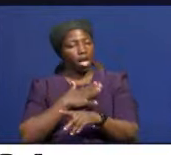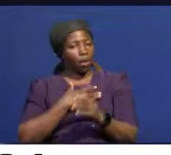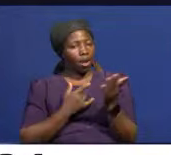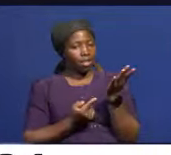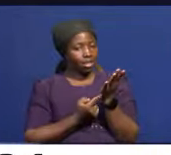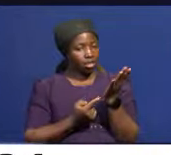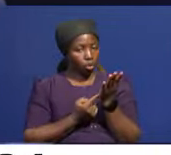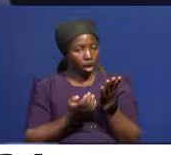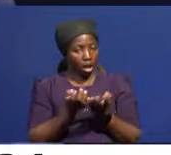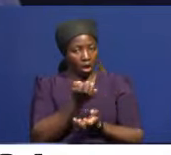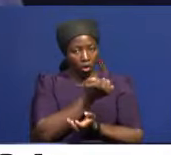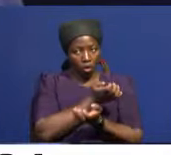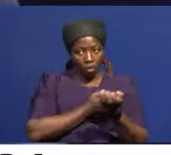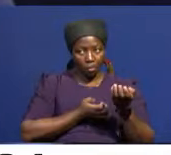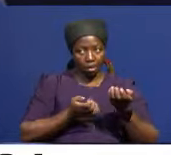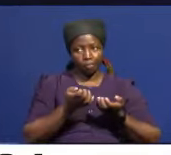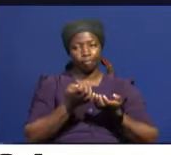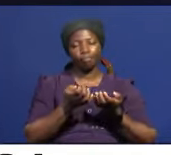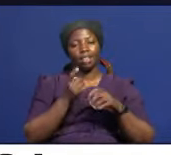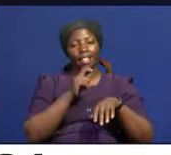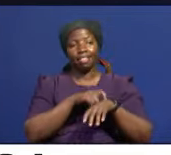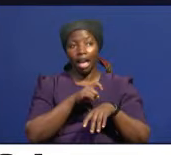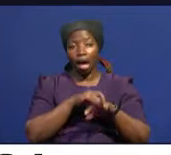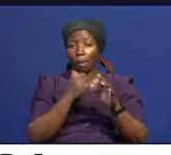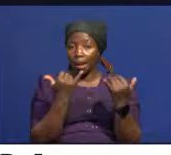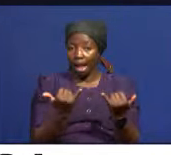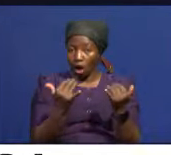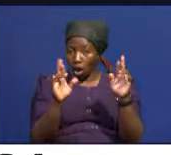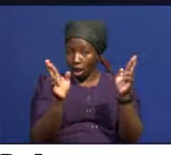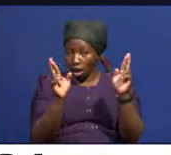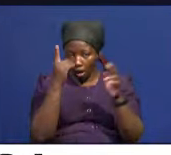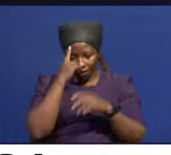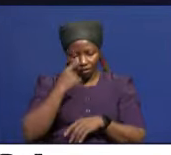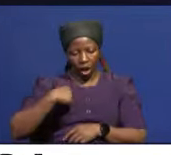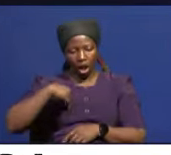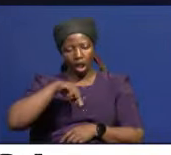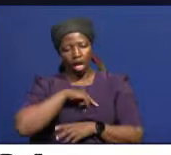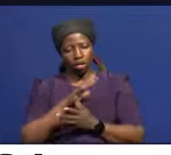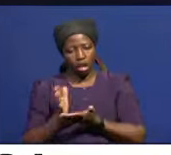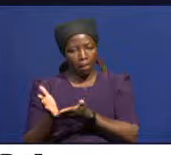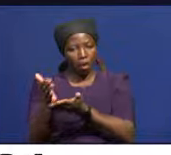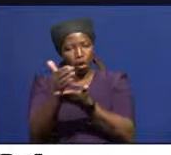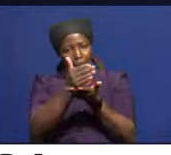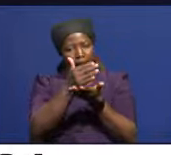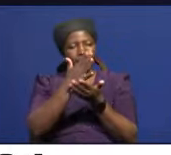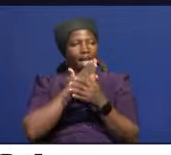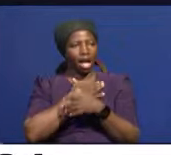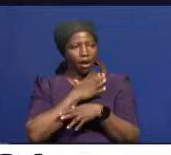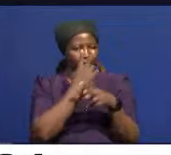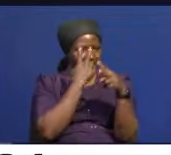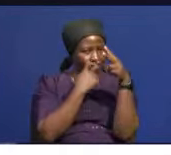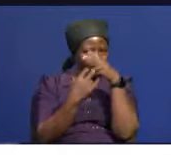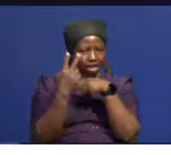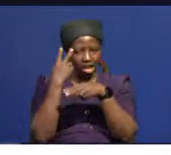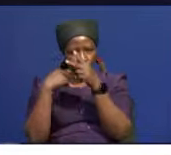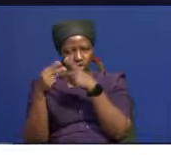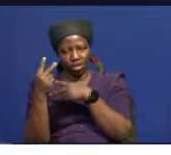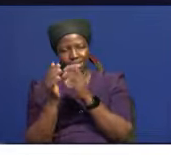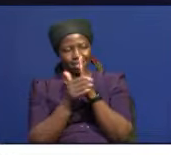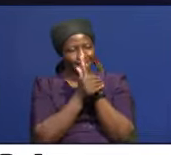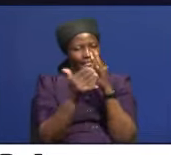digital economy. The time has come for us to mobilize our collective visions, align our